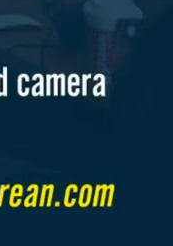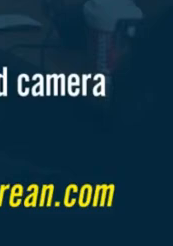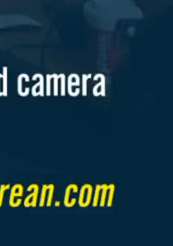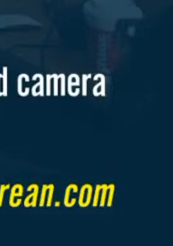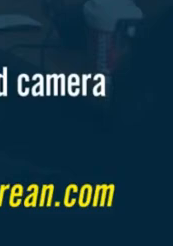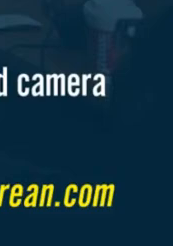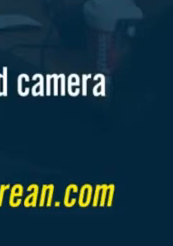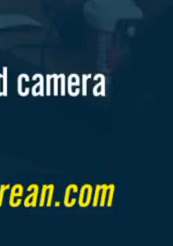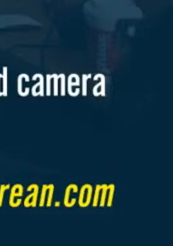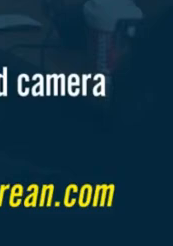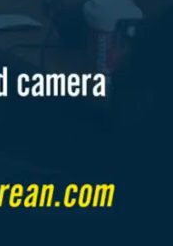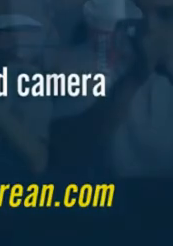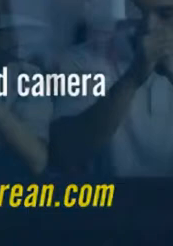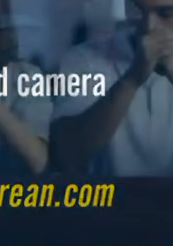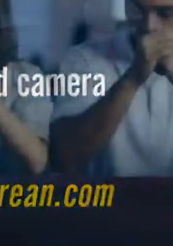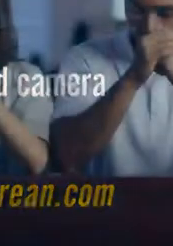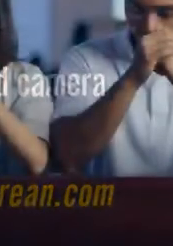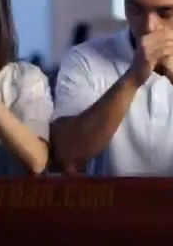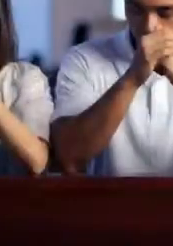uladonis@atlantaberean.com.